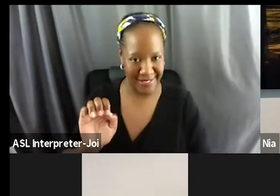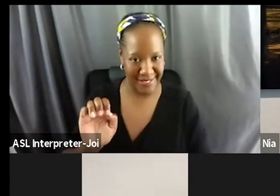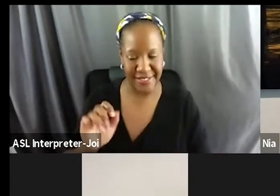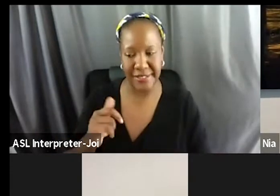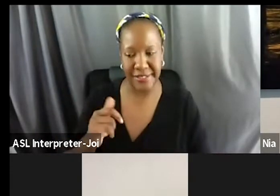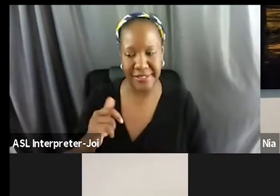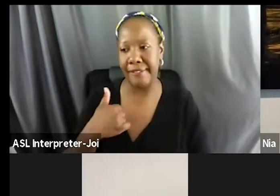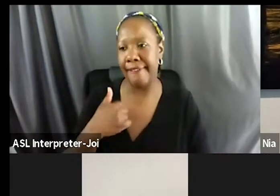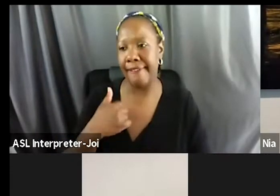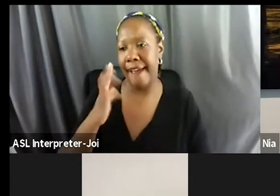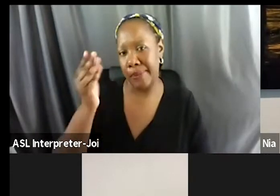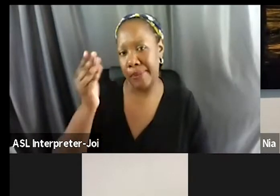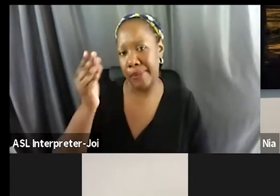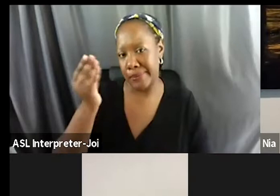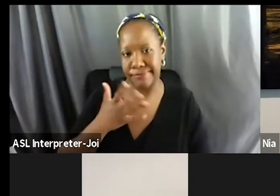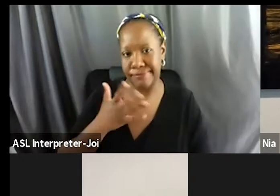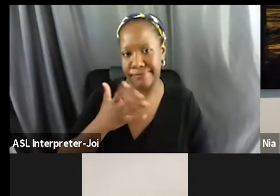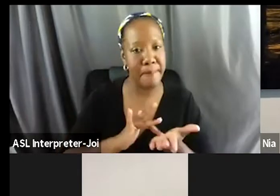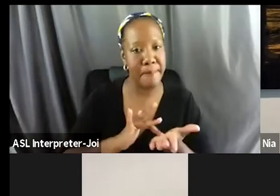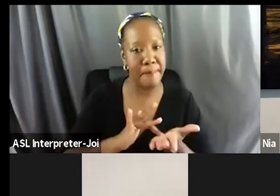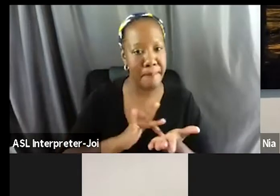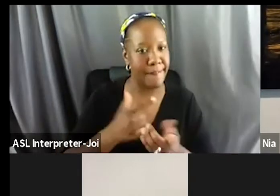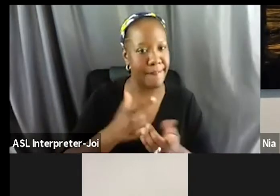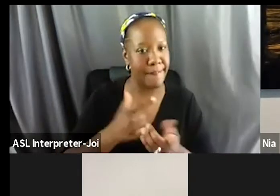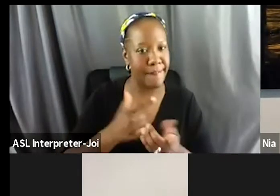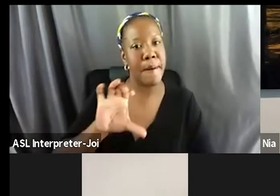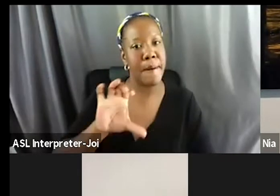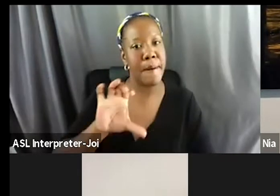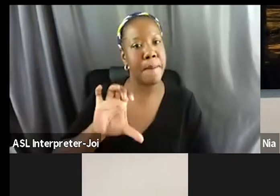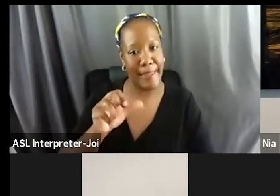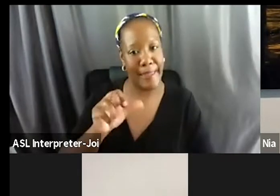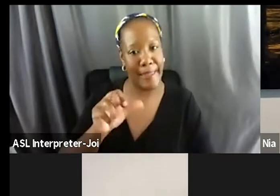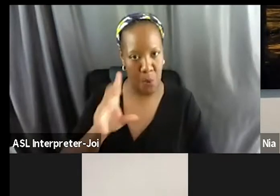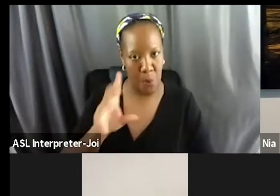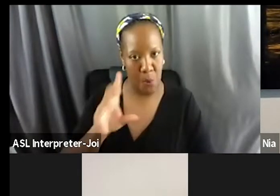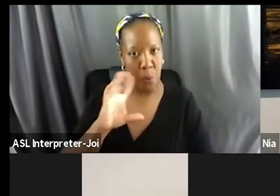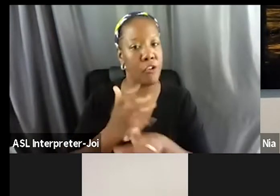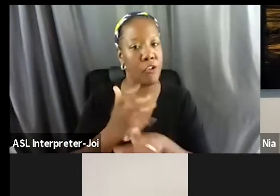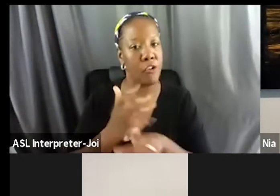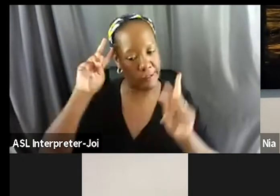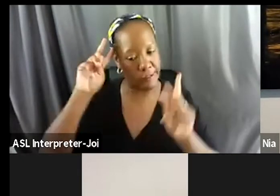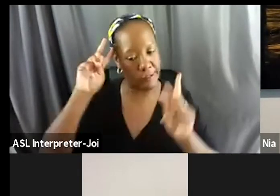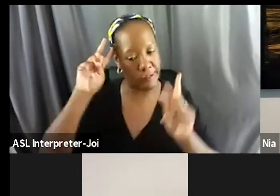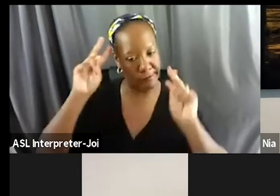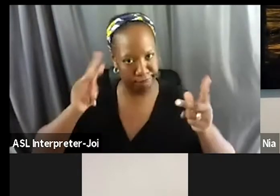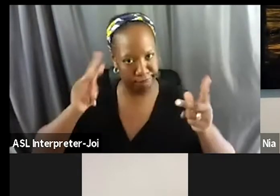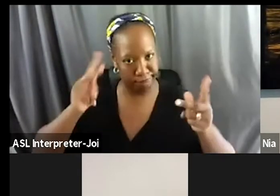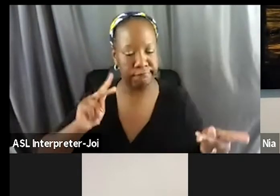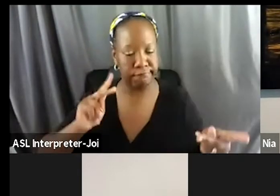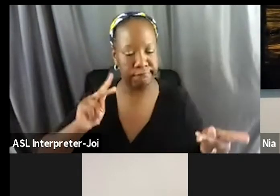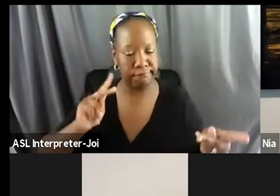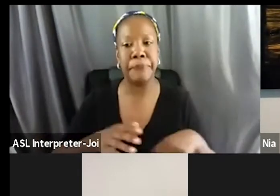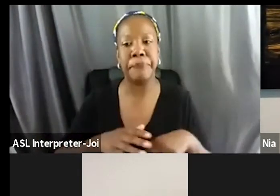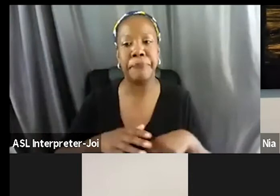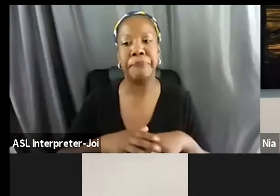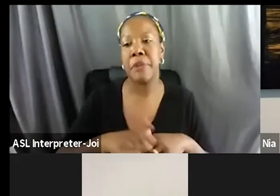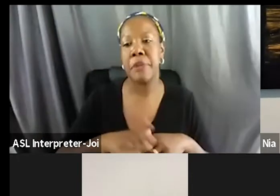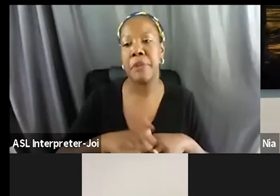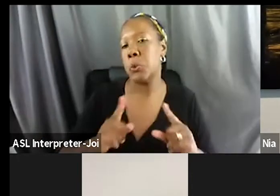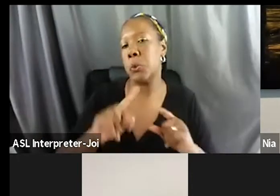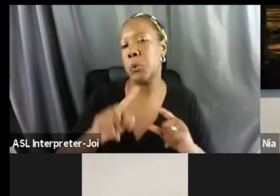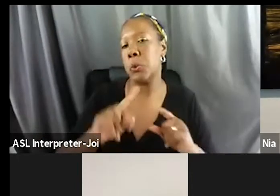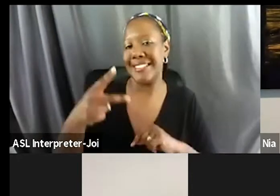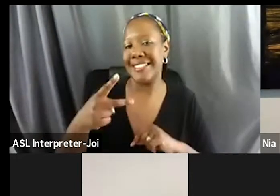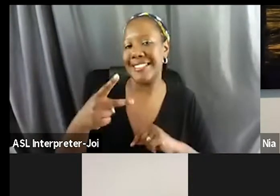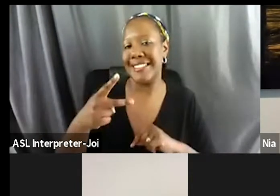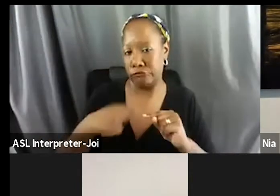the medication that they would be giving me through chemo, I would lose my hair about the second round of chemotherapy. And I did try to prepare